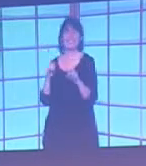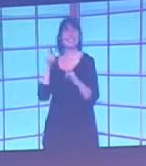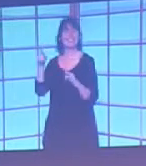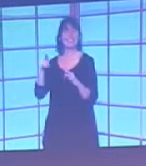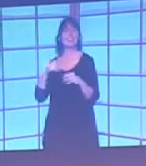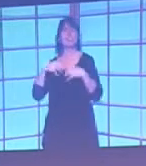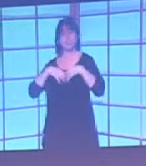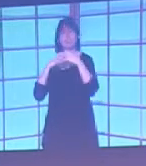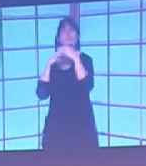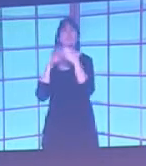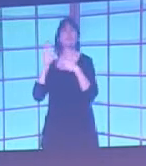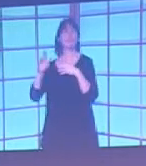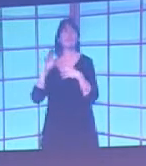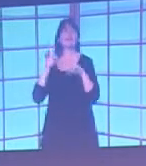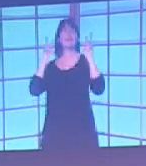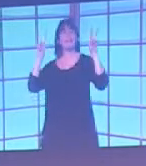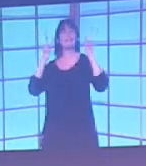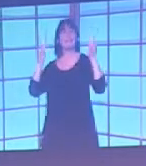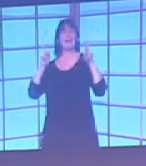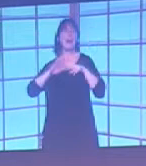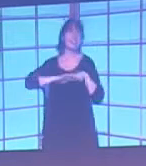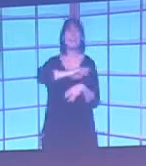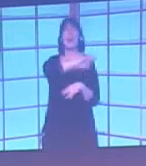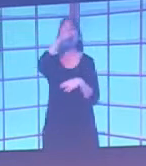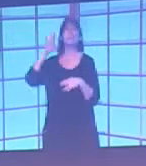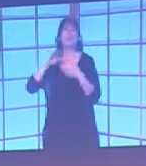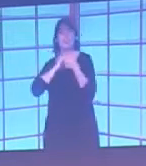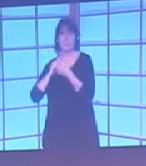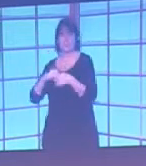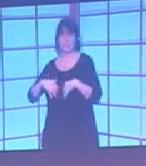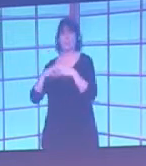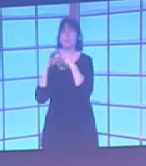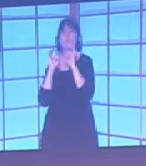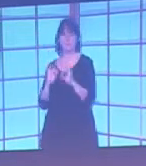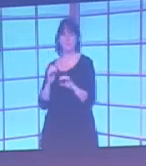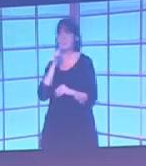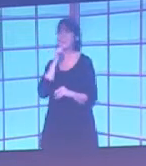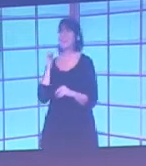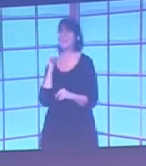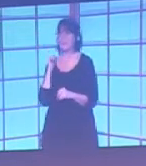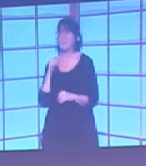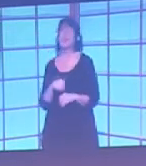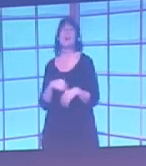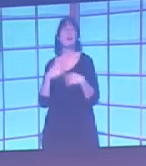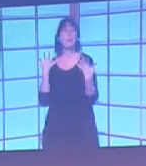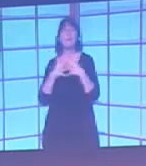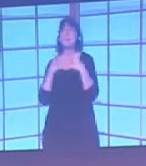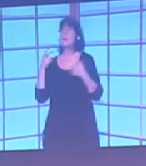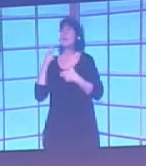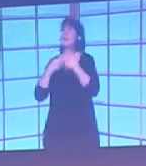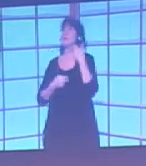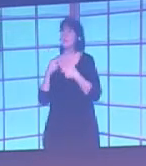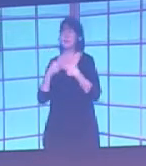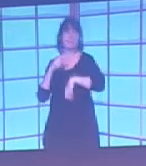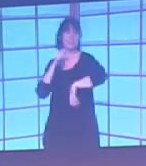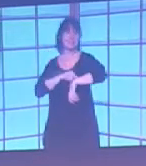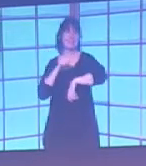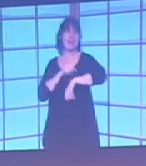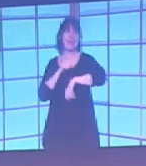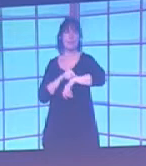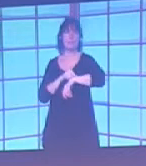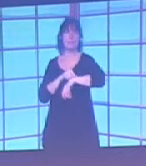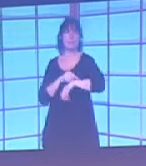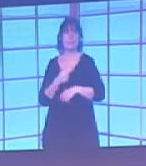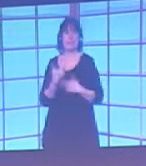And René was saying that the biggest problem that he's faced with, or that we're all faced with, is time constraints.